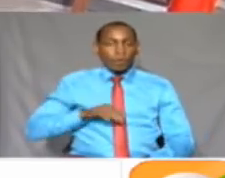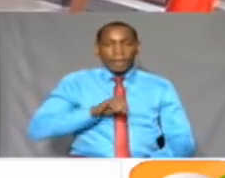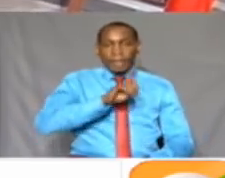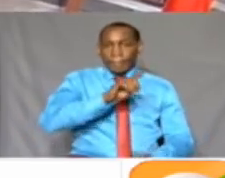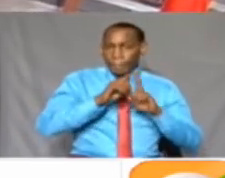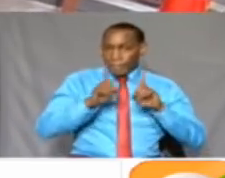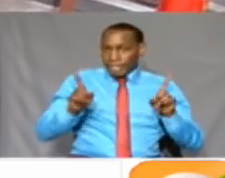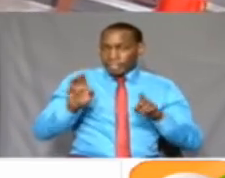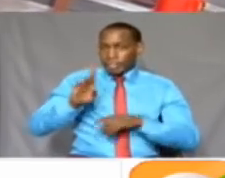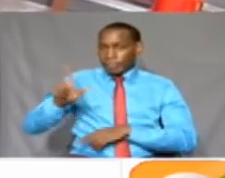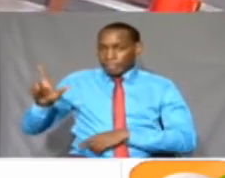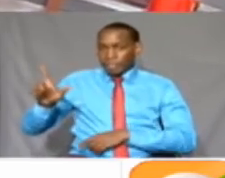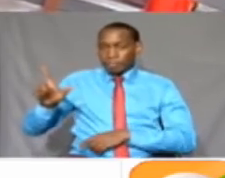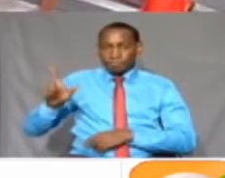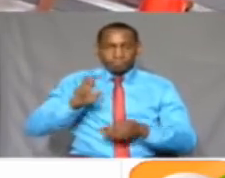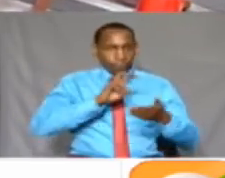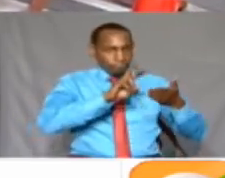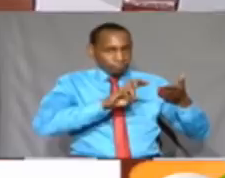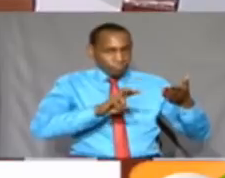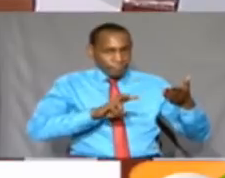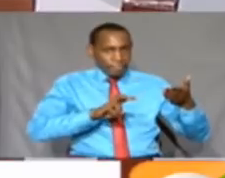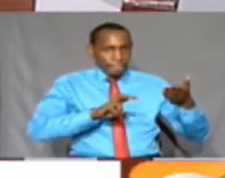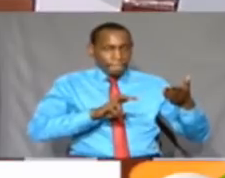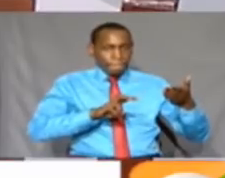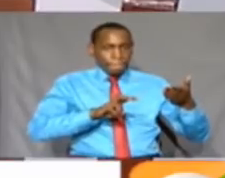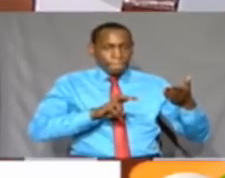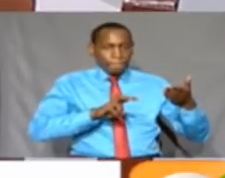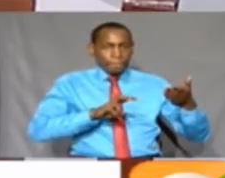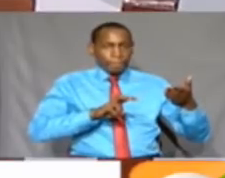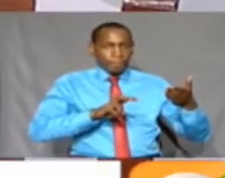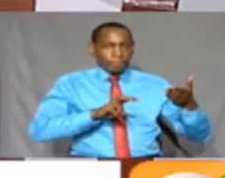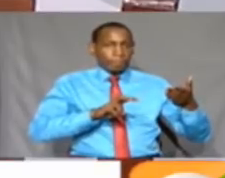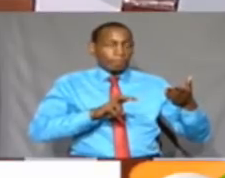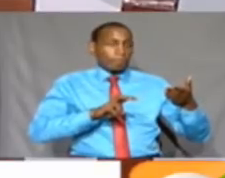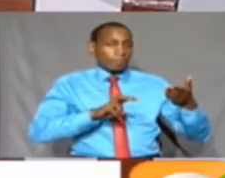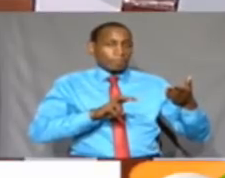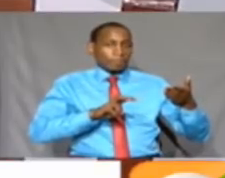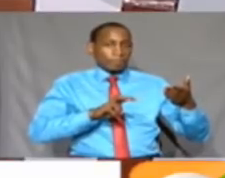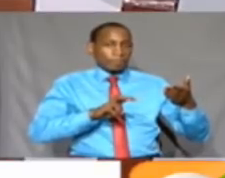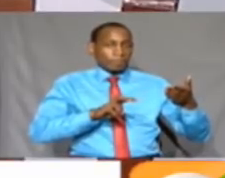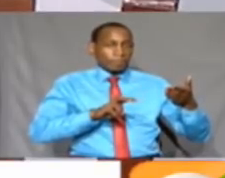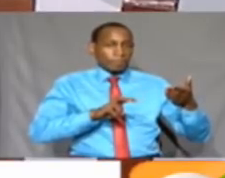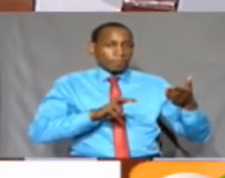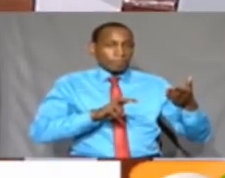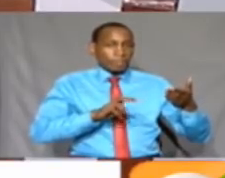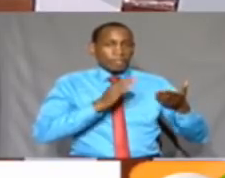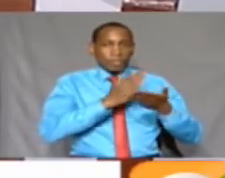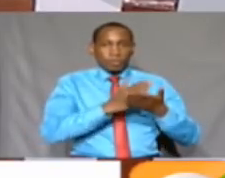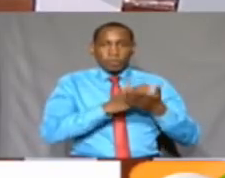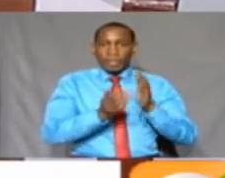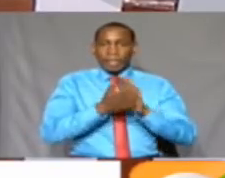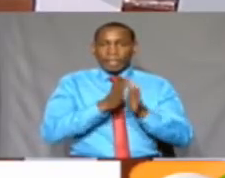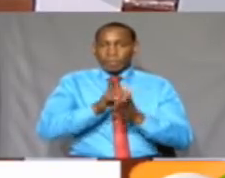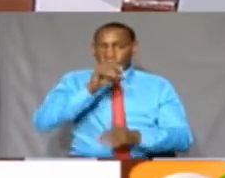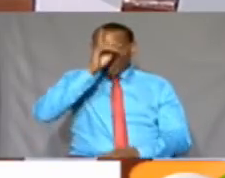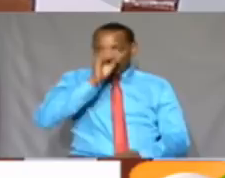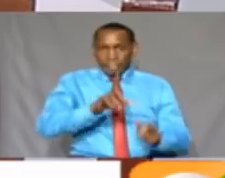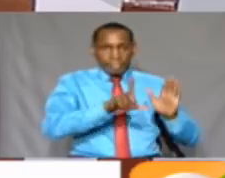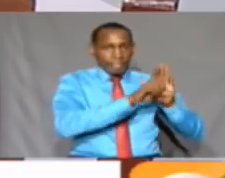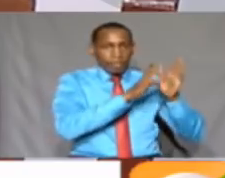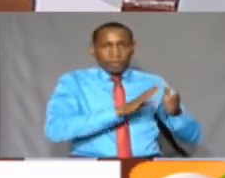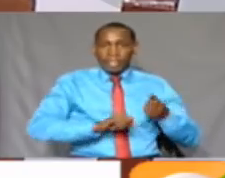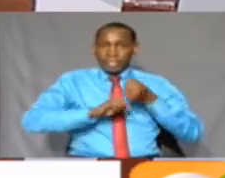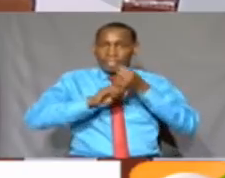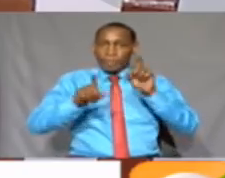on the bill, I can't quite remember all of it right now. I'm telling you, Jeff, no serious lawyer can support that bill.